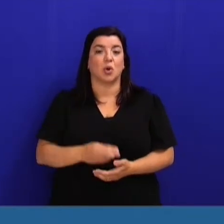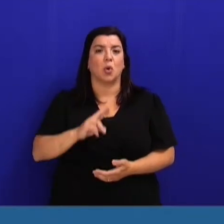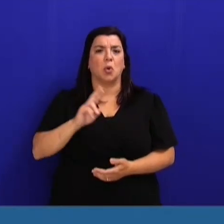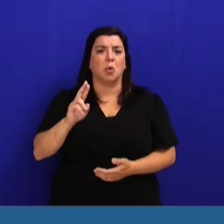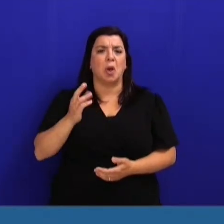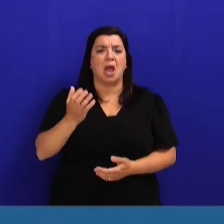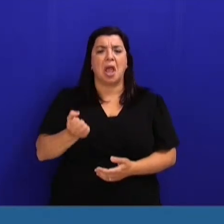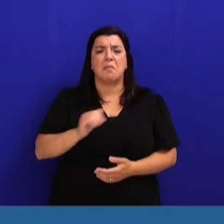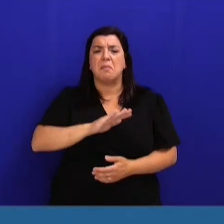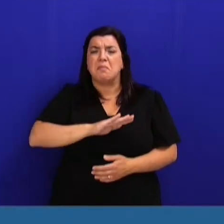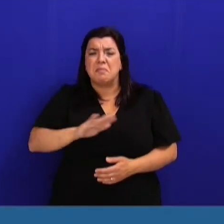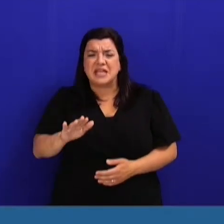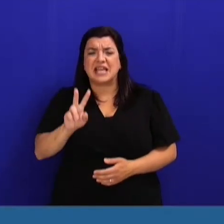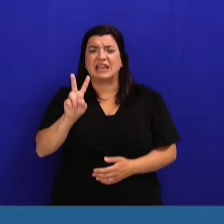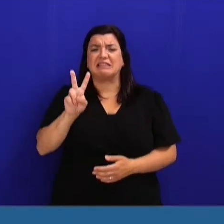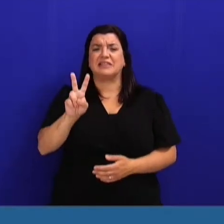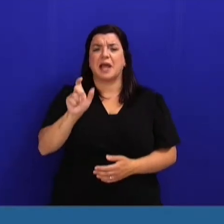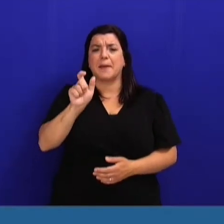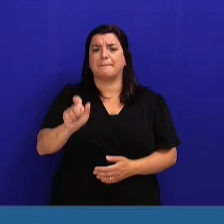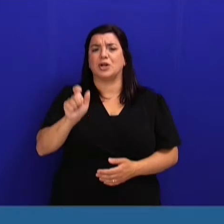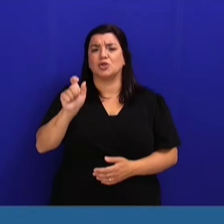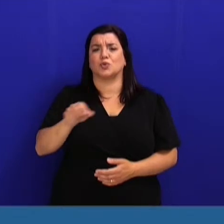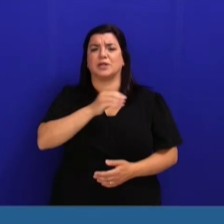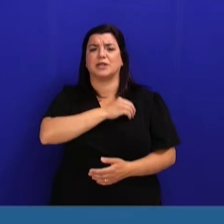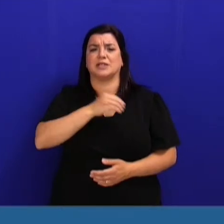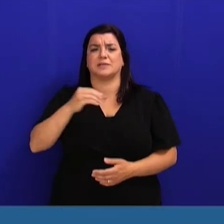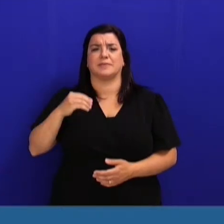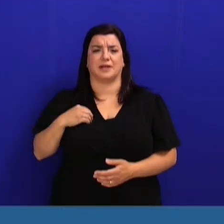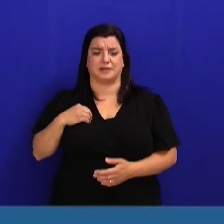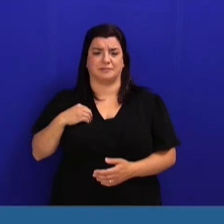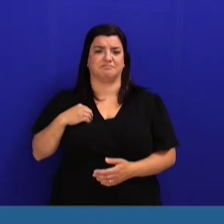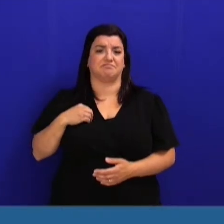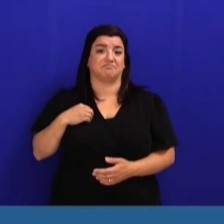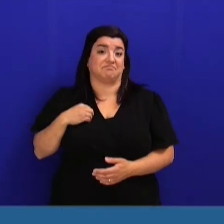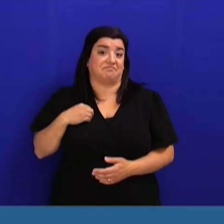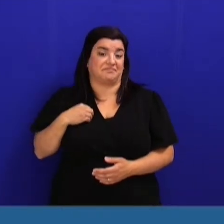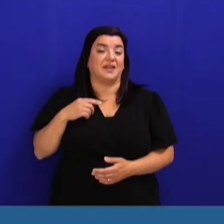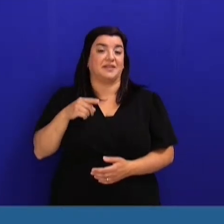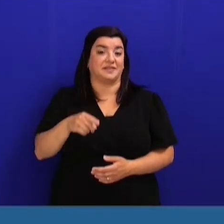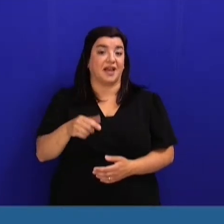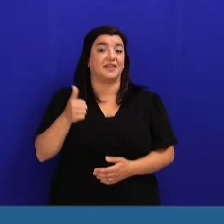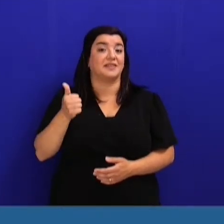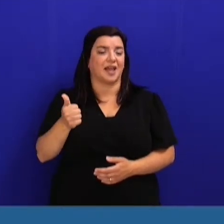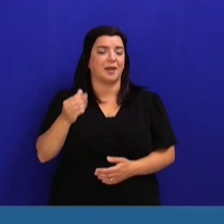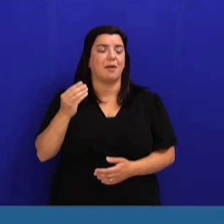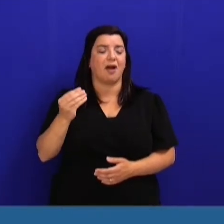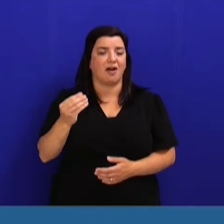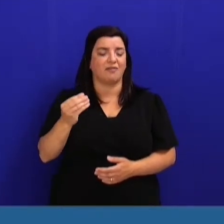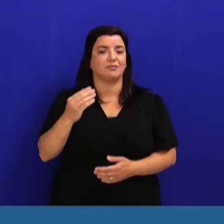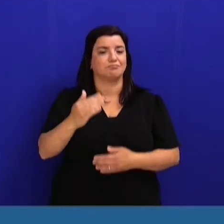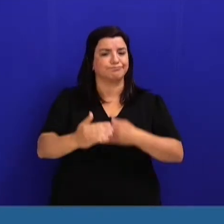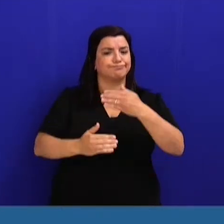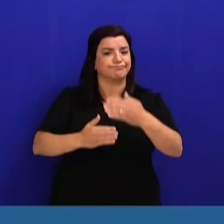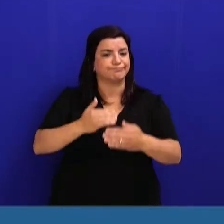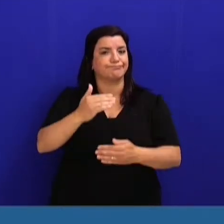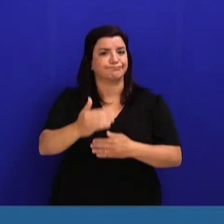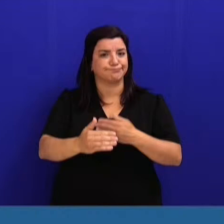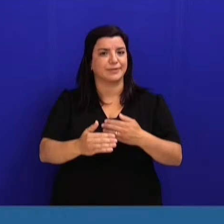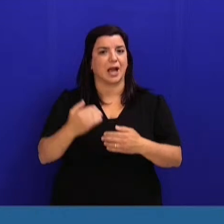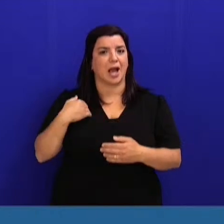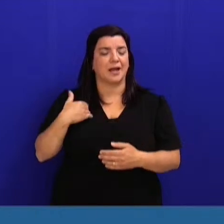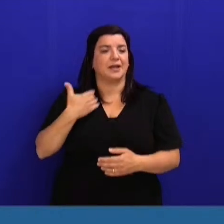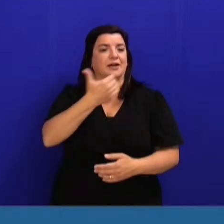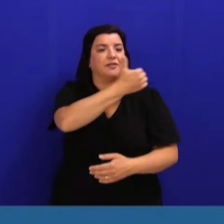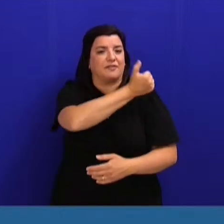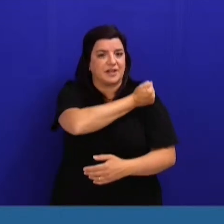żewġ każijiet oħra li qegħdin fl-isptar Mater Dei. U allura dan huwa jawgura tajjeb ukoll li aħna bl-istrateġija kif ħdimna